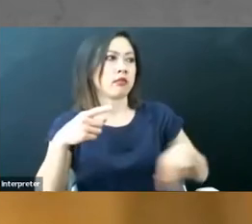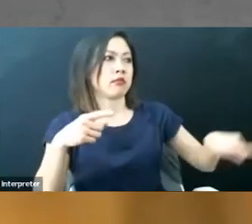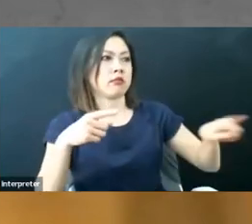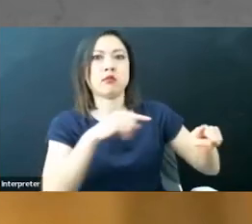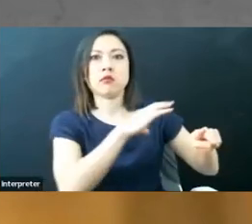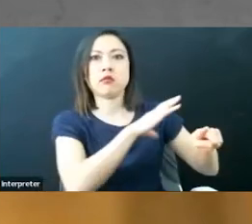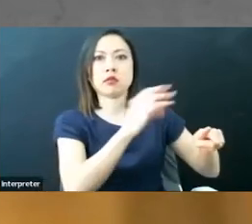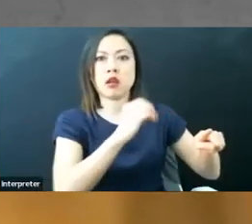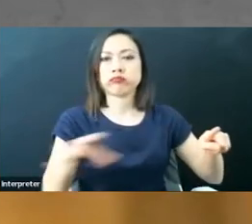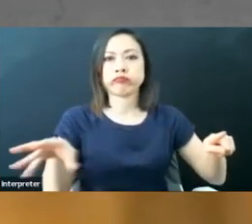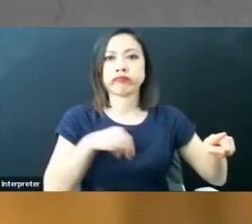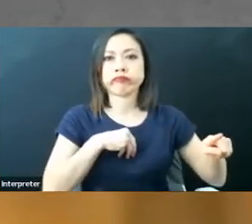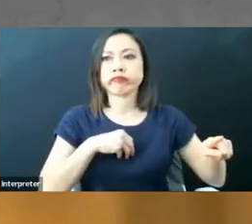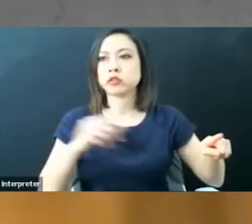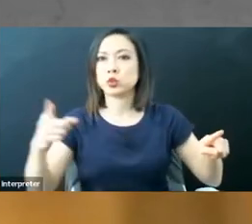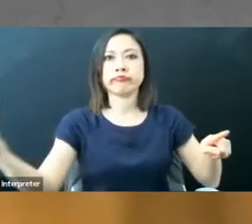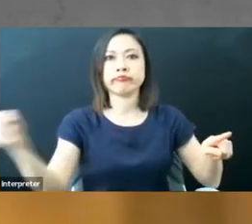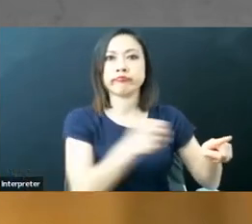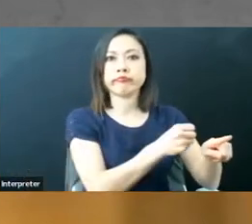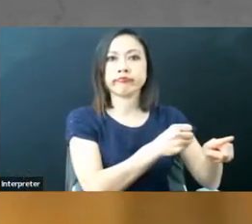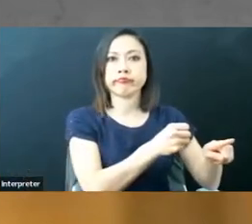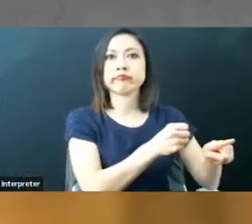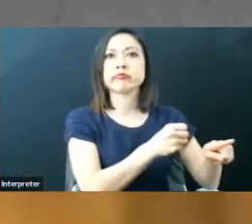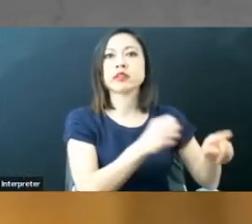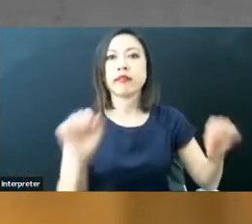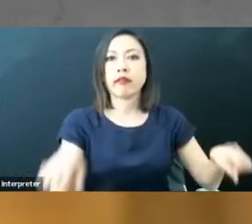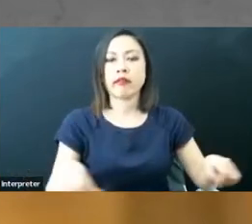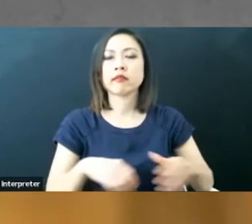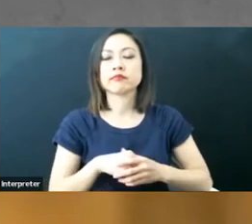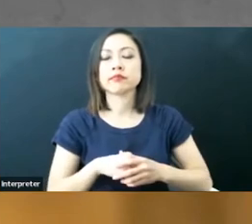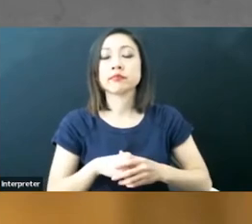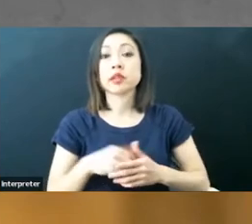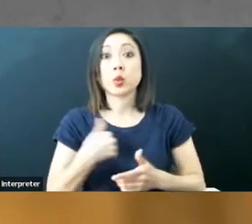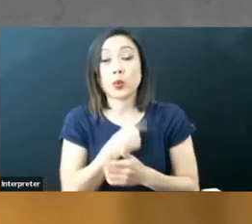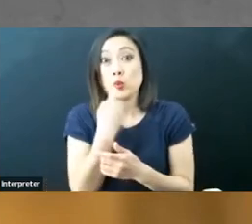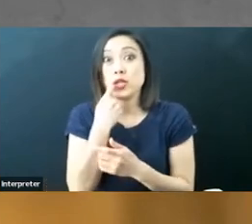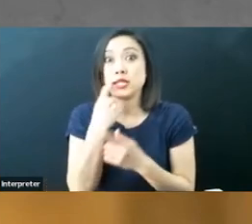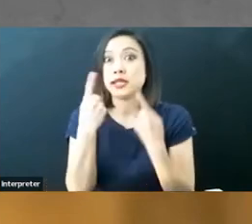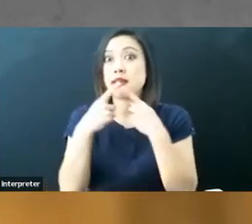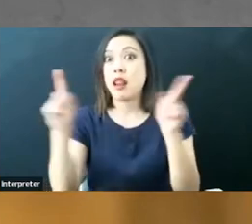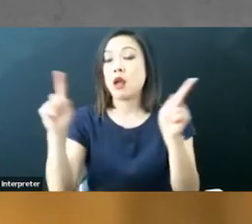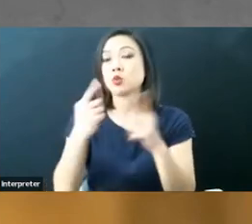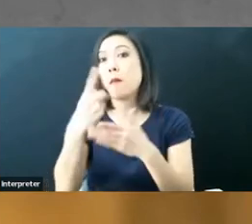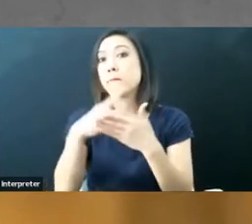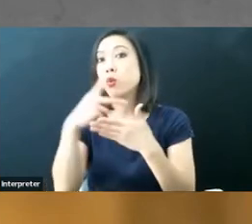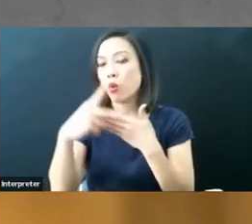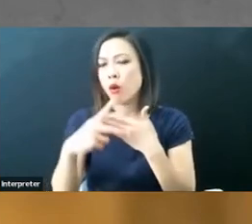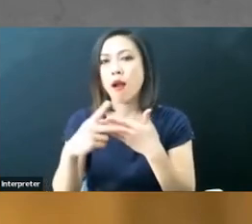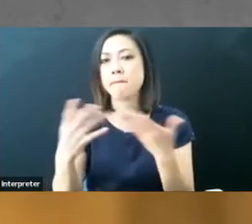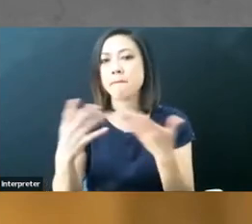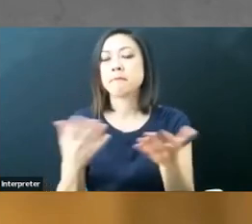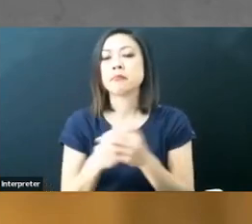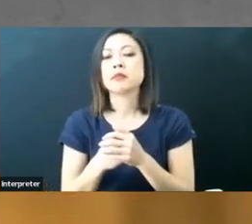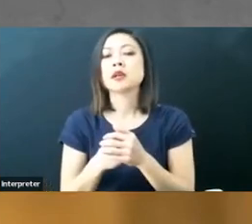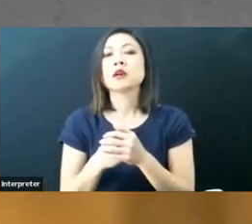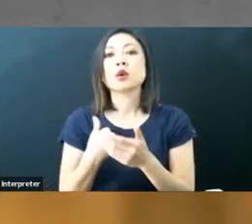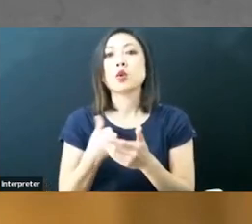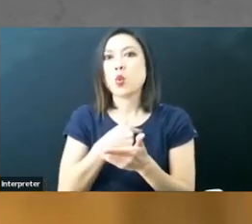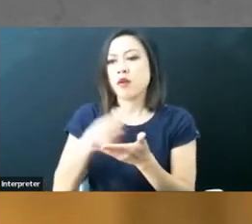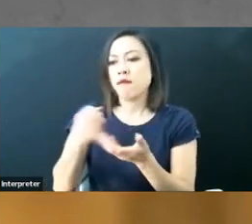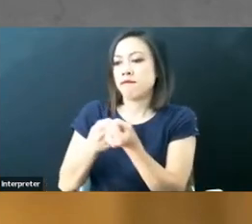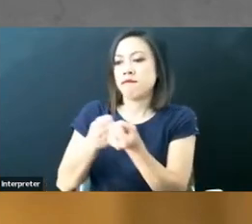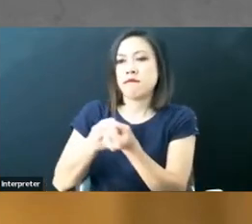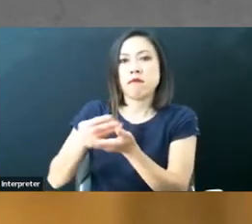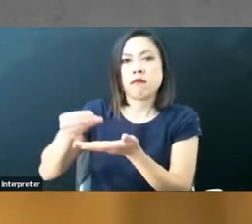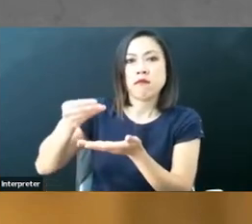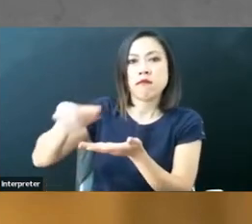further done is we just recently announced a program where we're actually funding any kind of